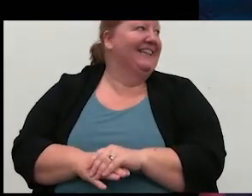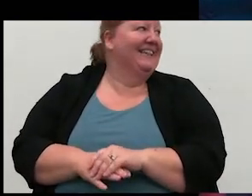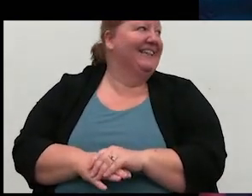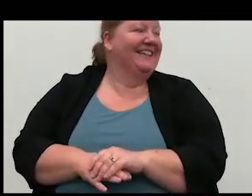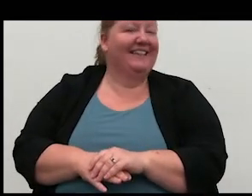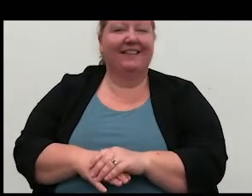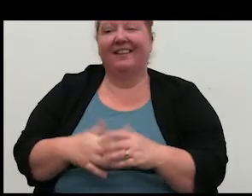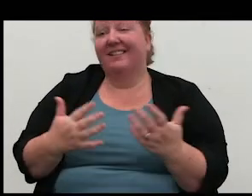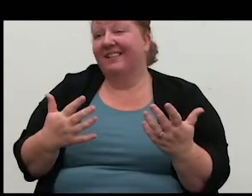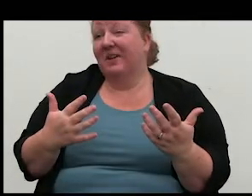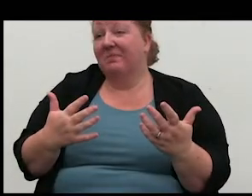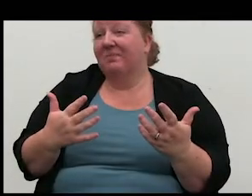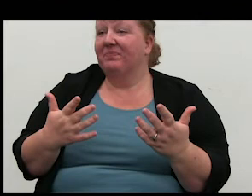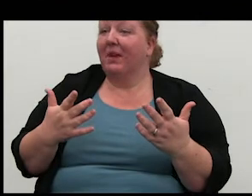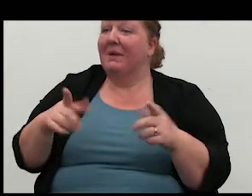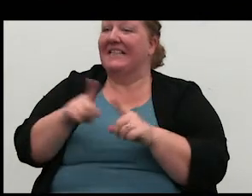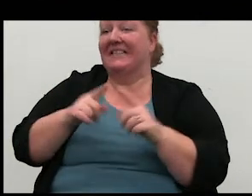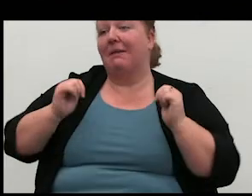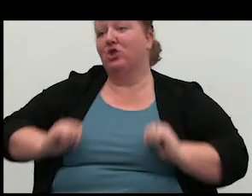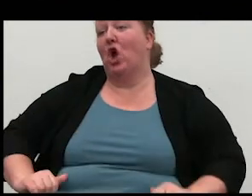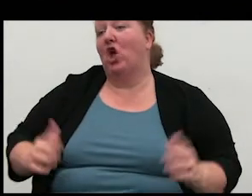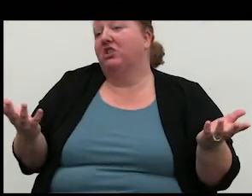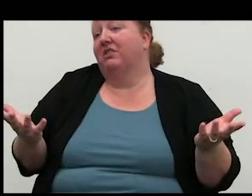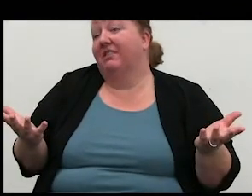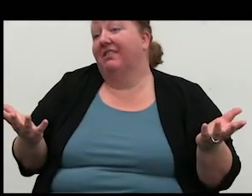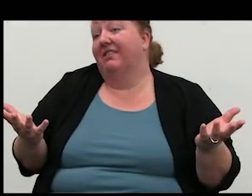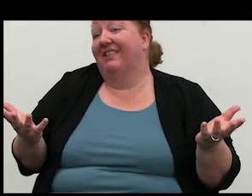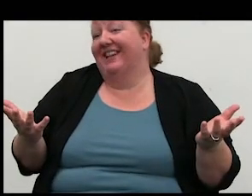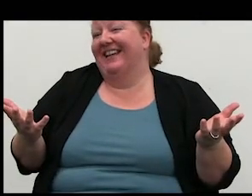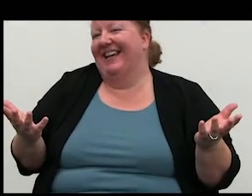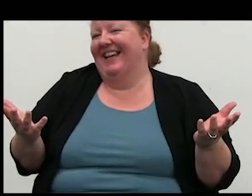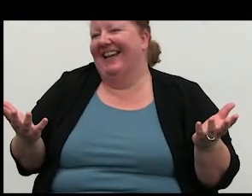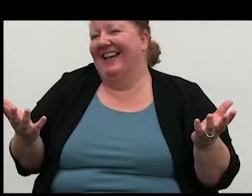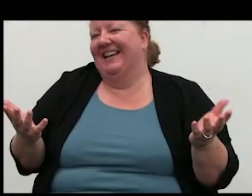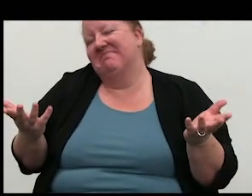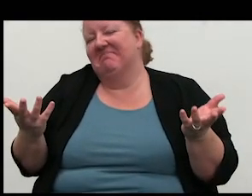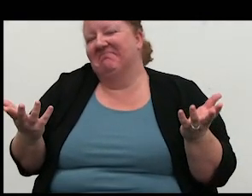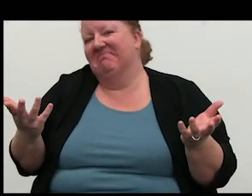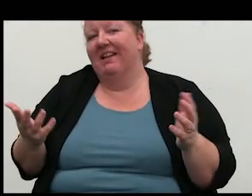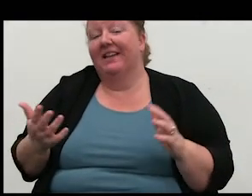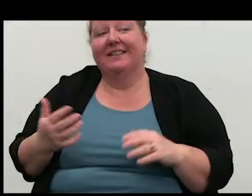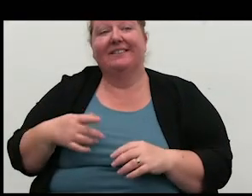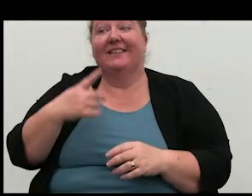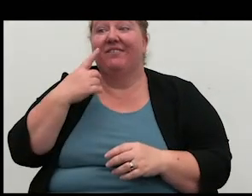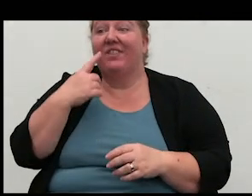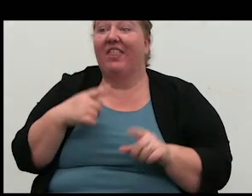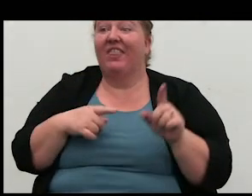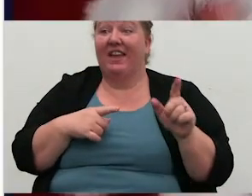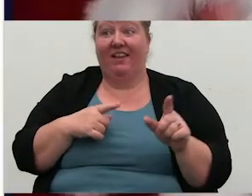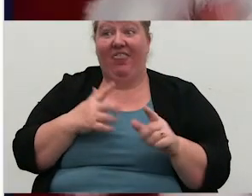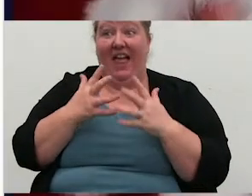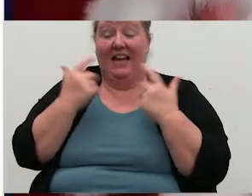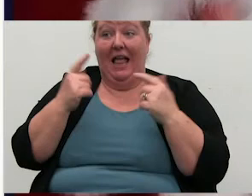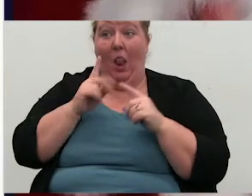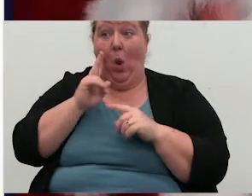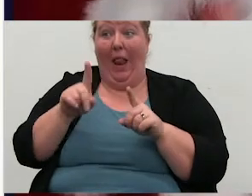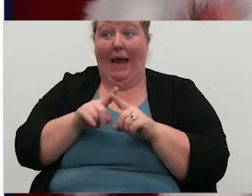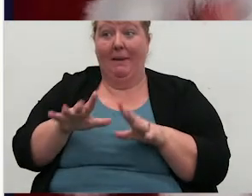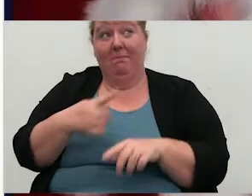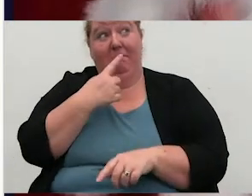I mean, admittedly, they're wearing the same shirt. But still, if you think that cat looks like him.